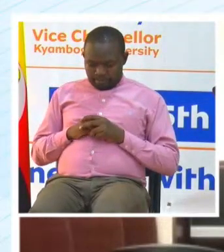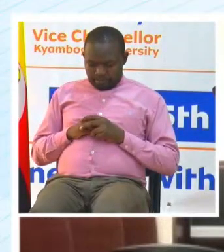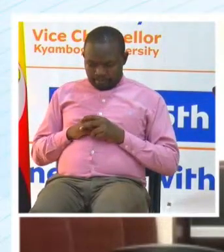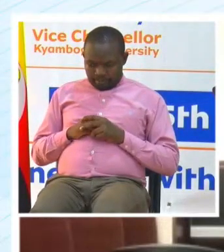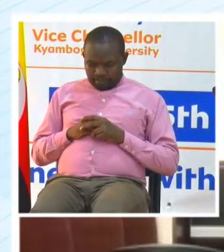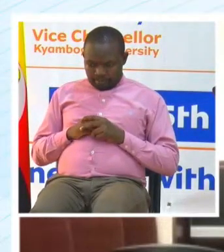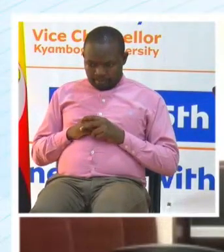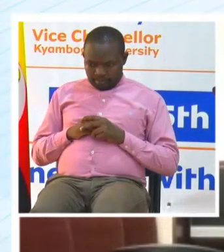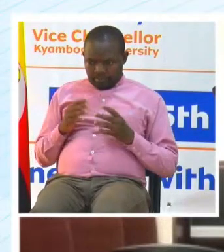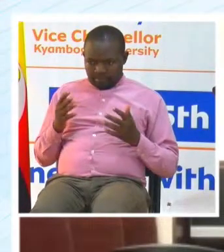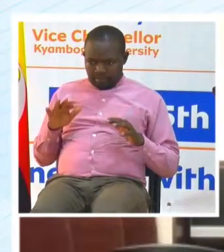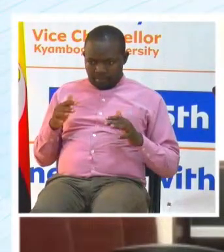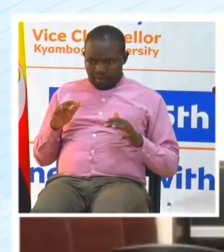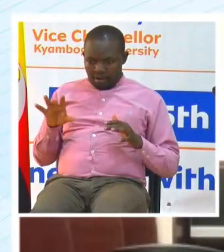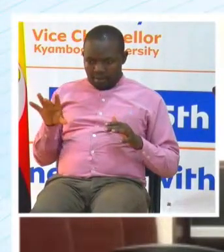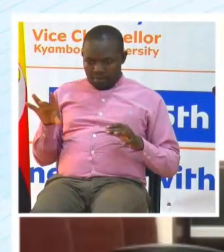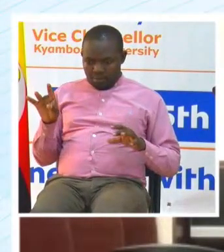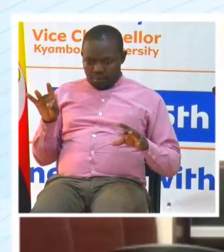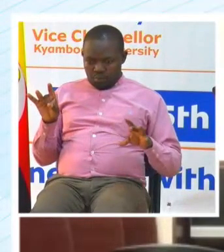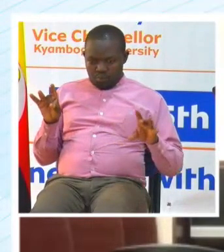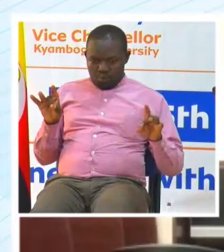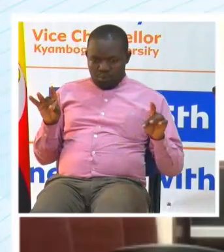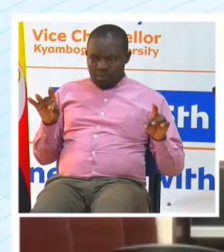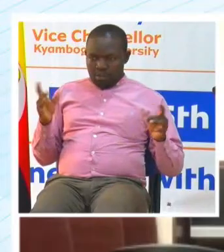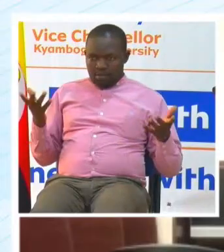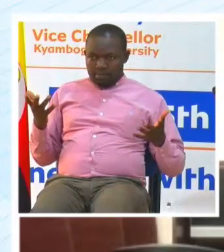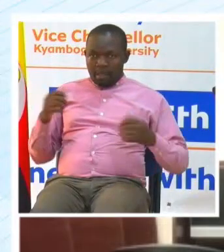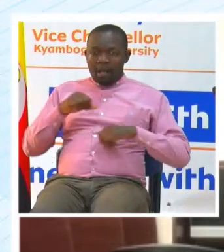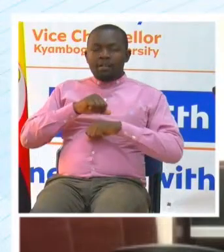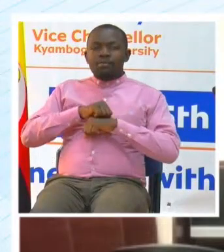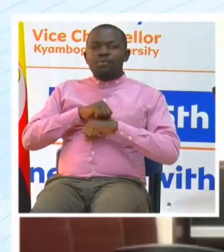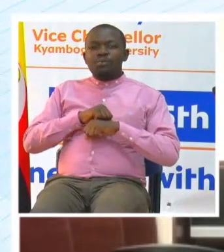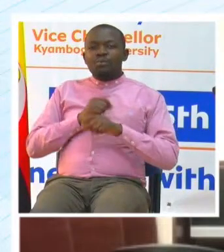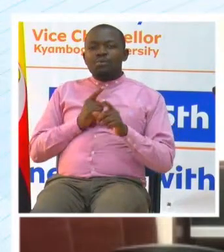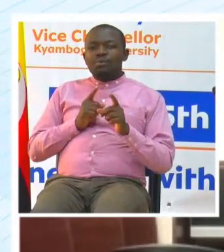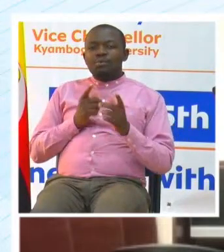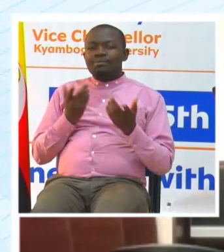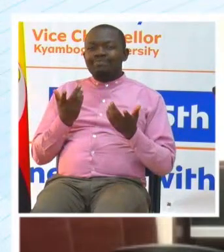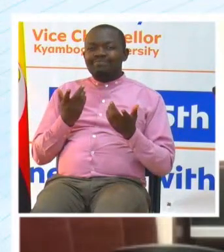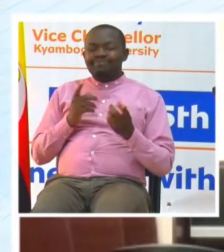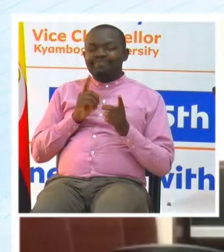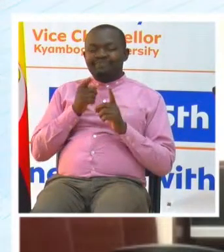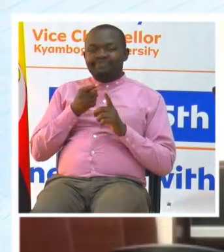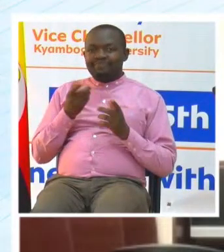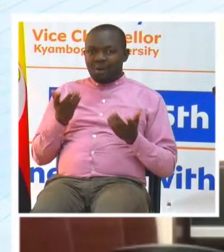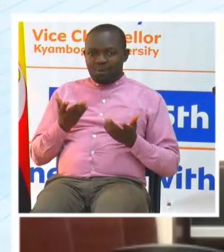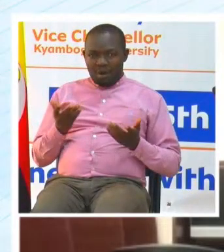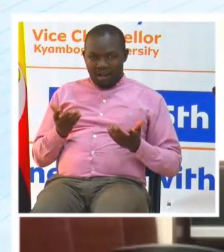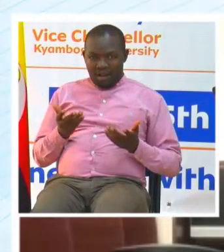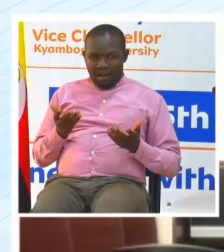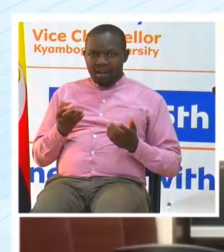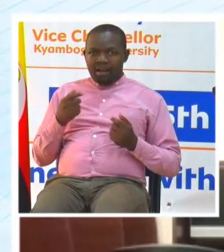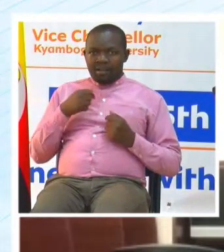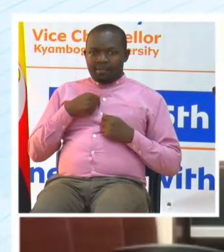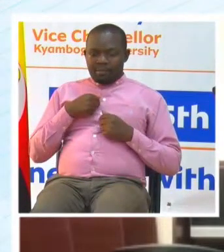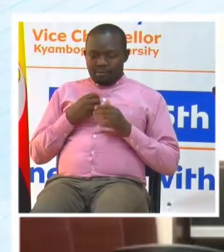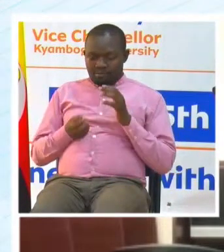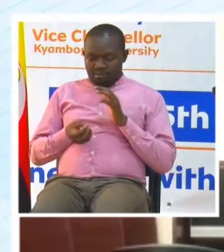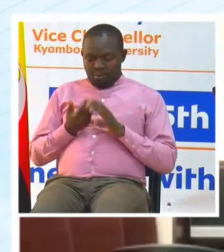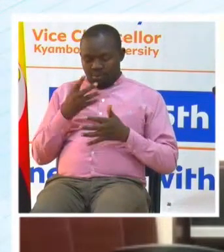getting to choosing the schools that you'll be taking. What I did, I developed an Excel